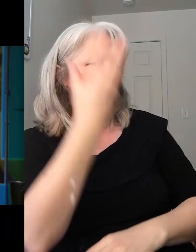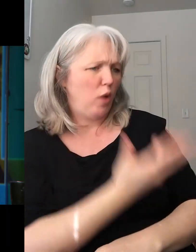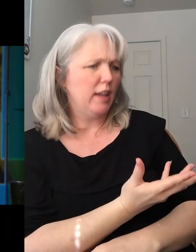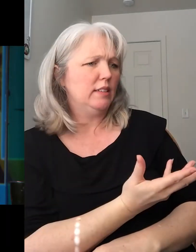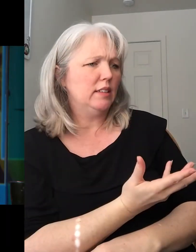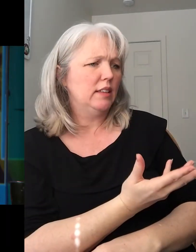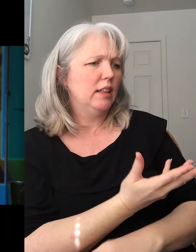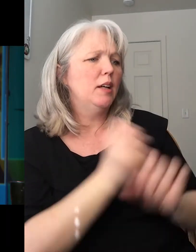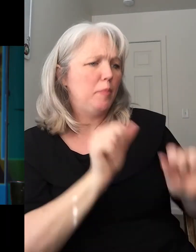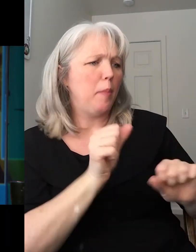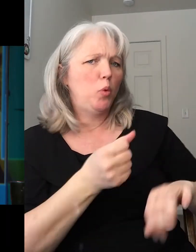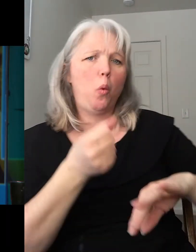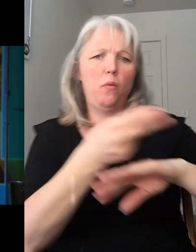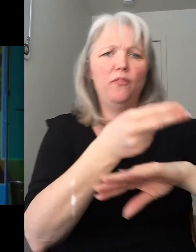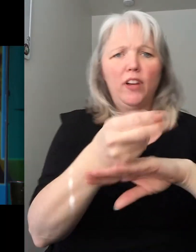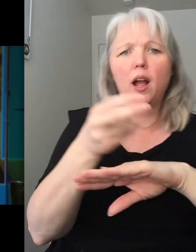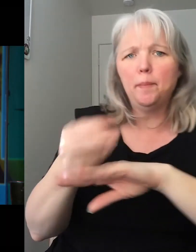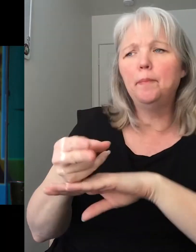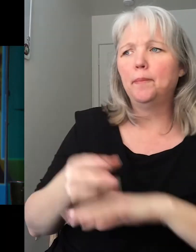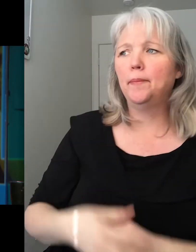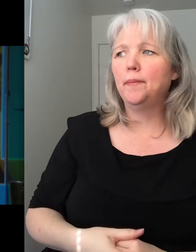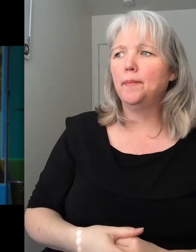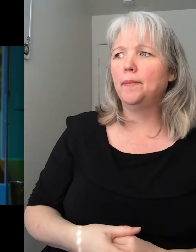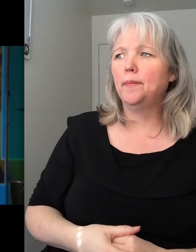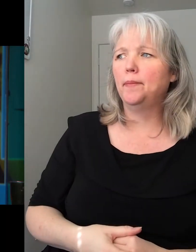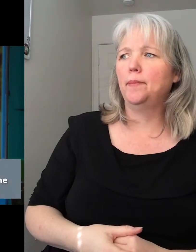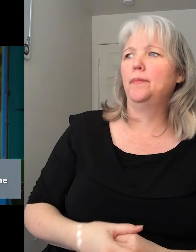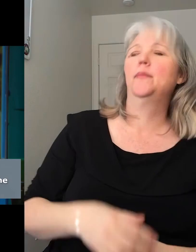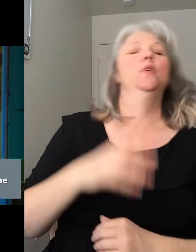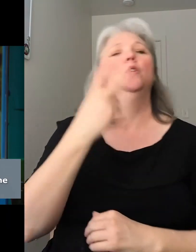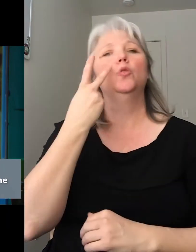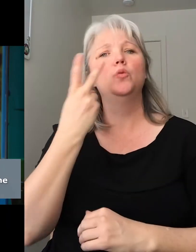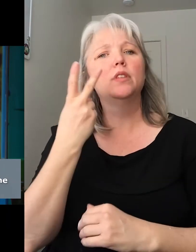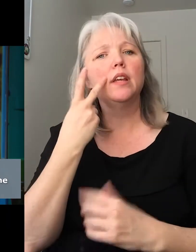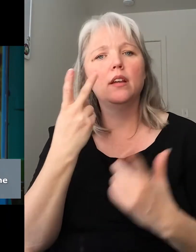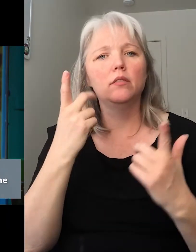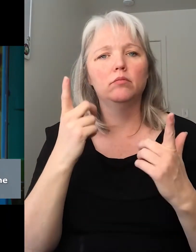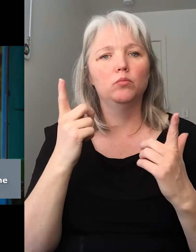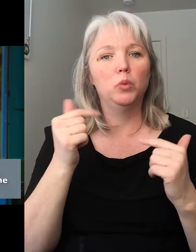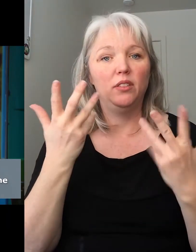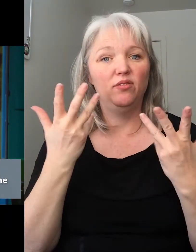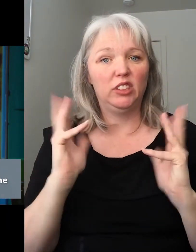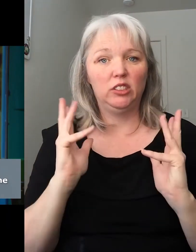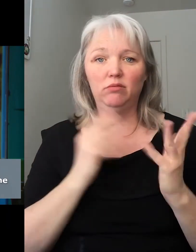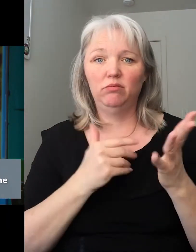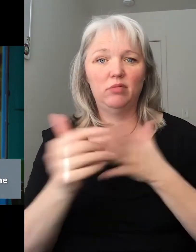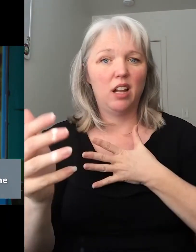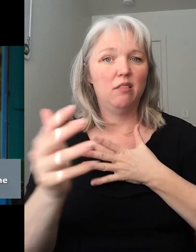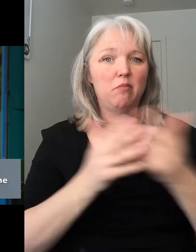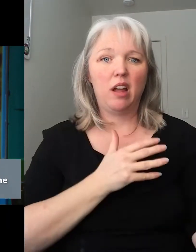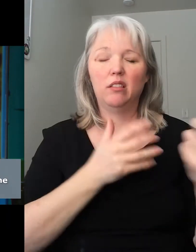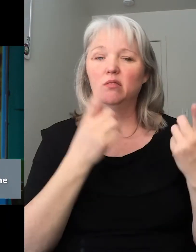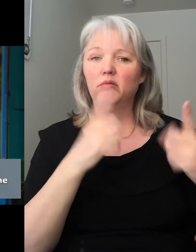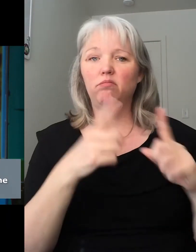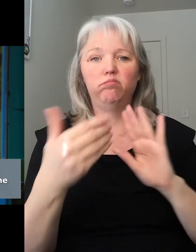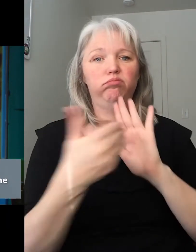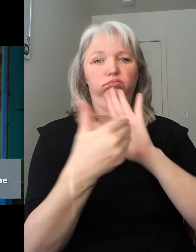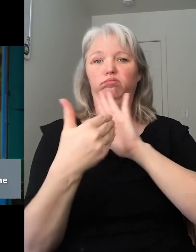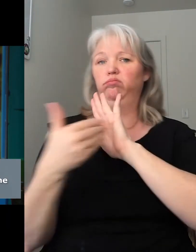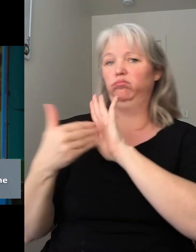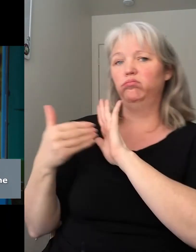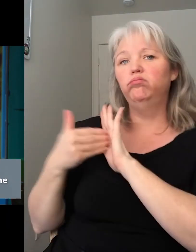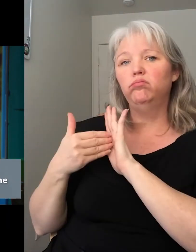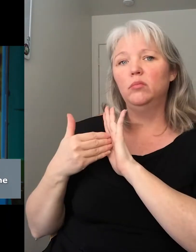you the grace to be able to overcome. You see, at the end of the day, it doesn't matter what is lined up against